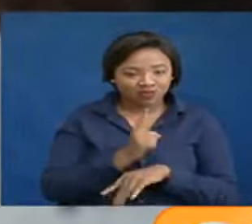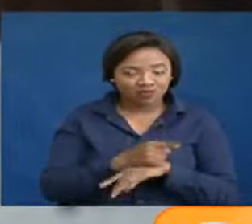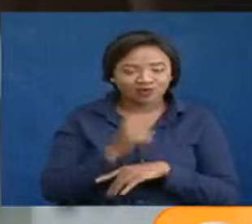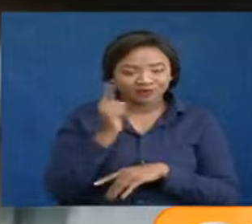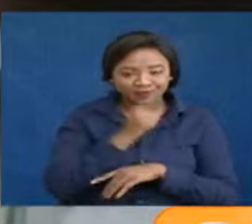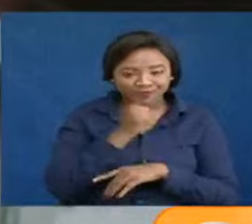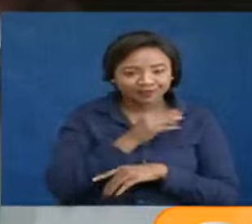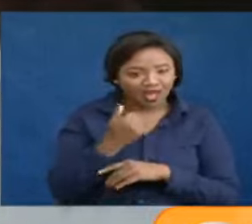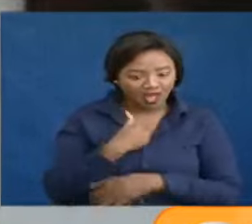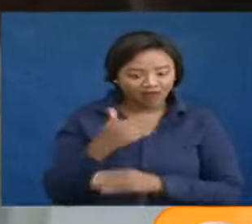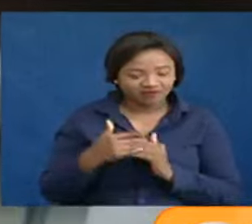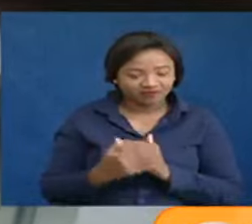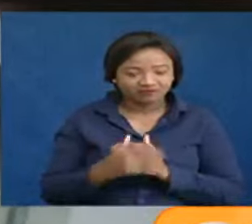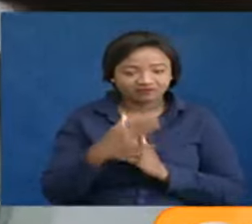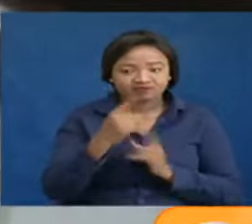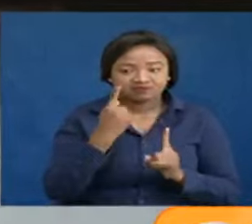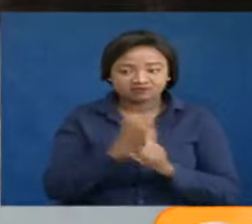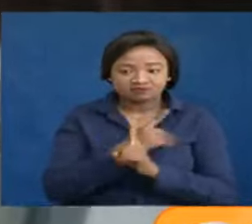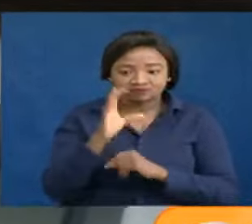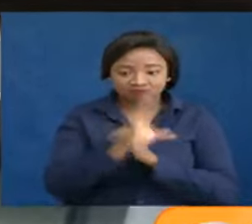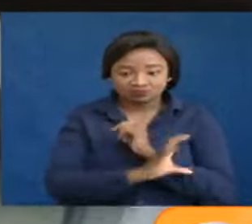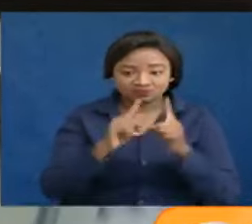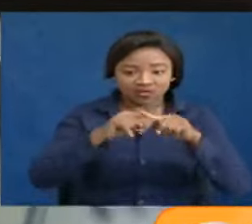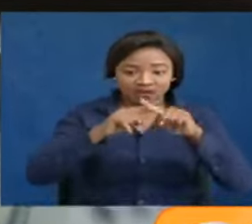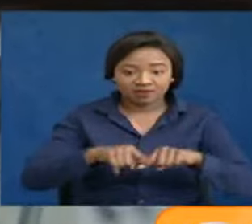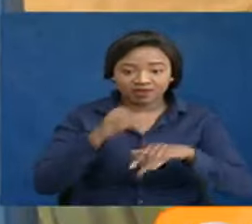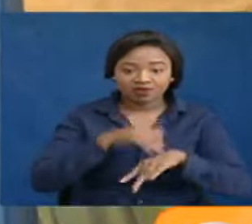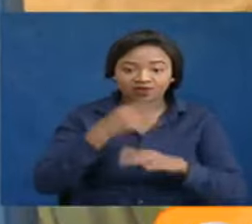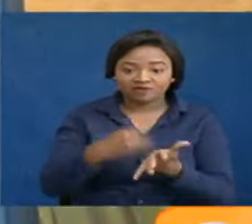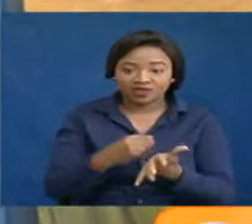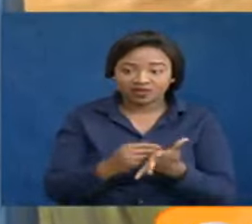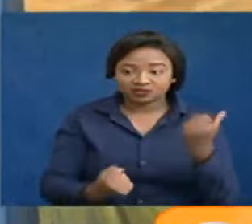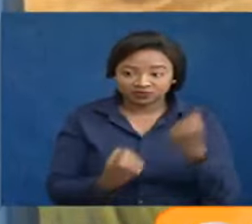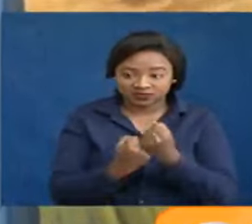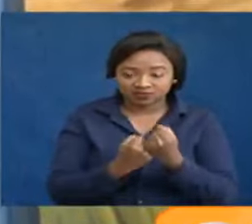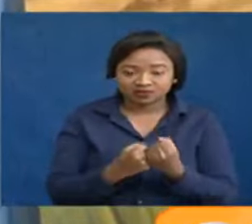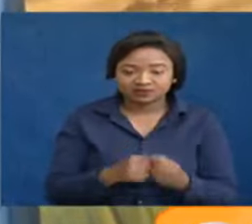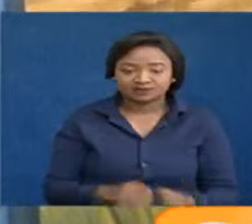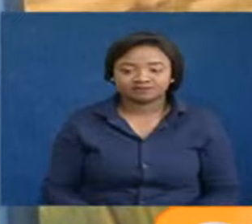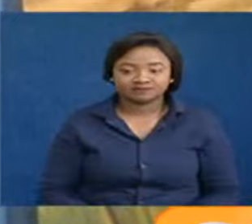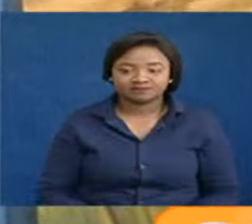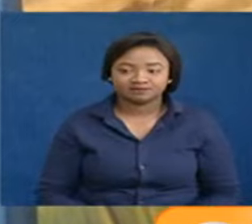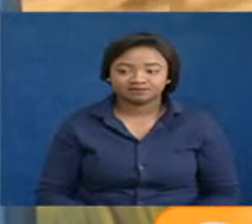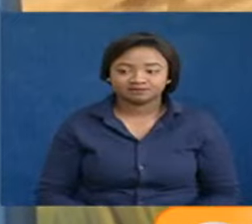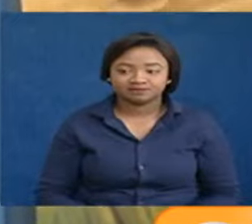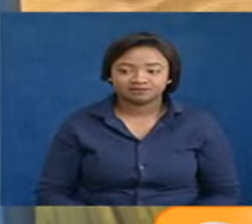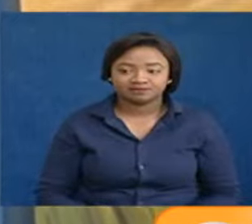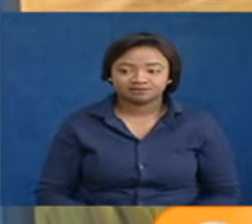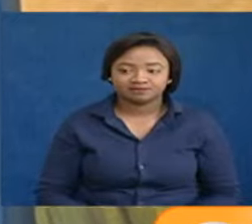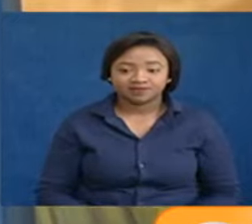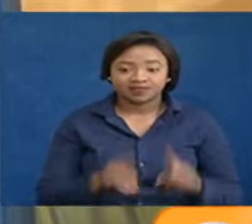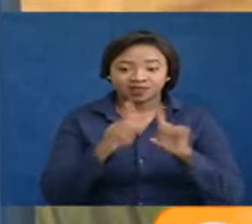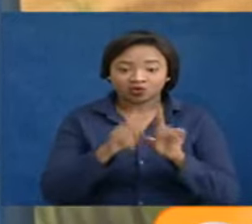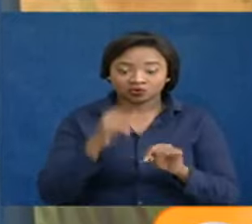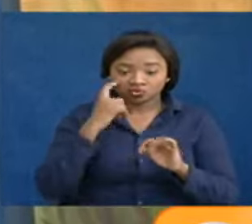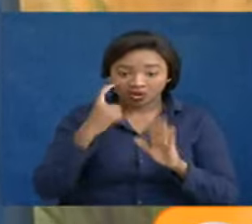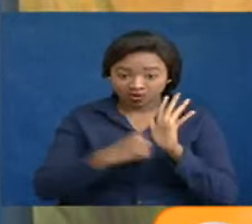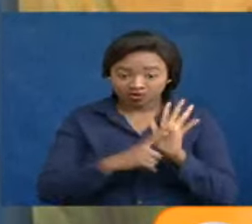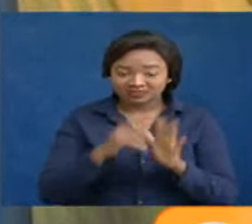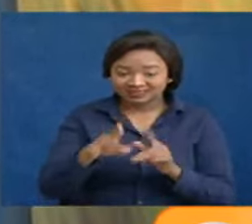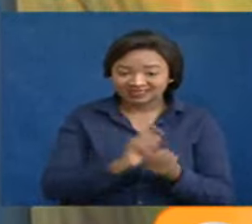for sub-Saharan Africa countries that rely on financial support from Bretton Woods institutions, acknowledging a shift in their